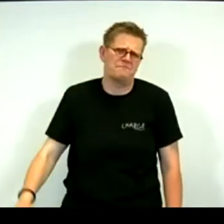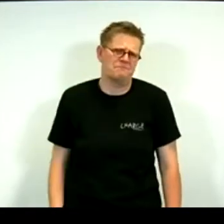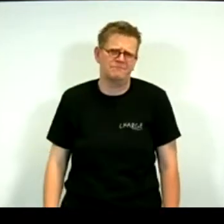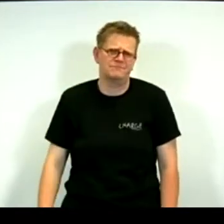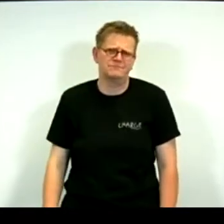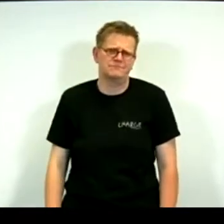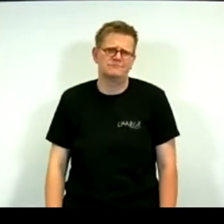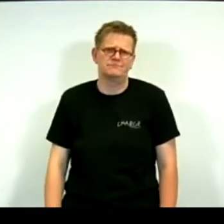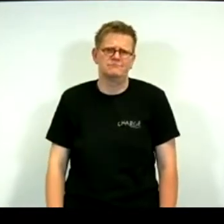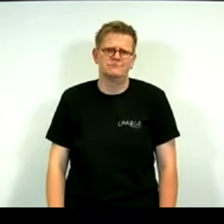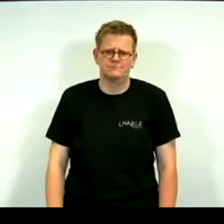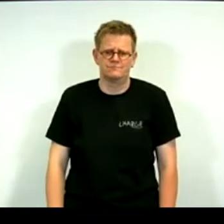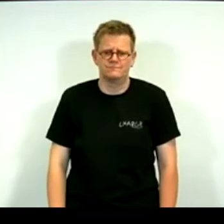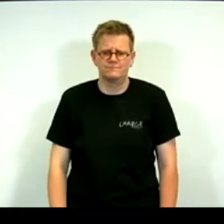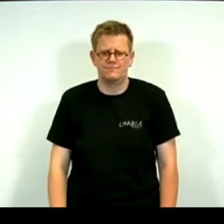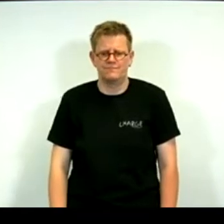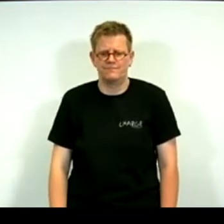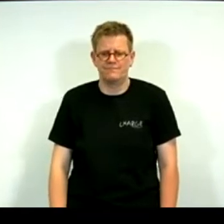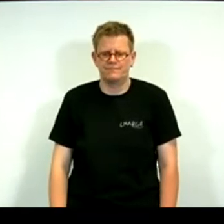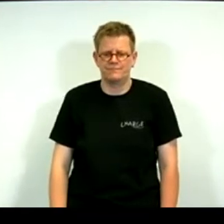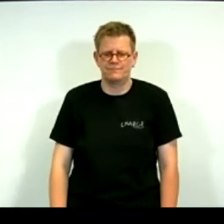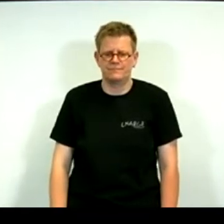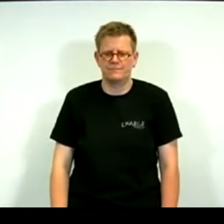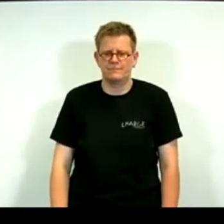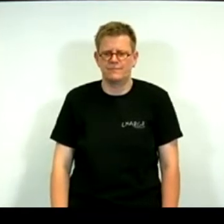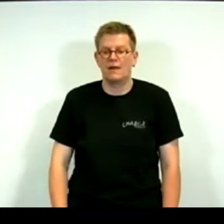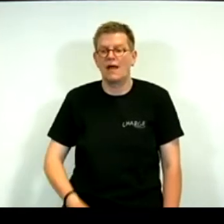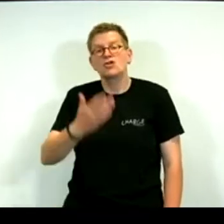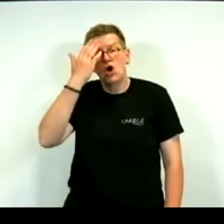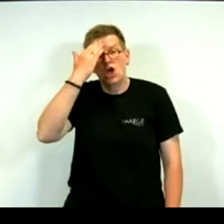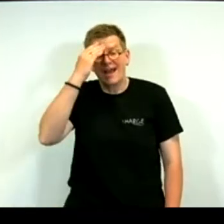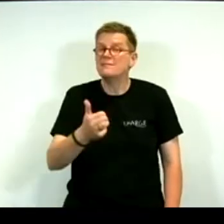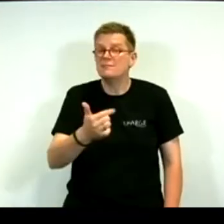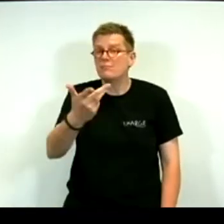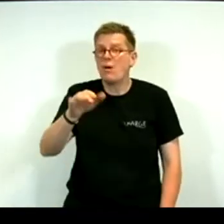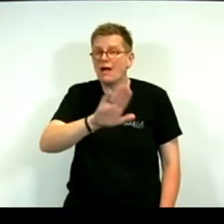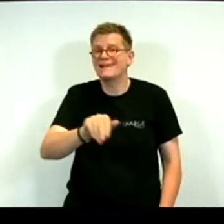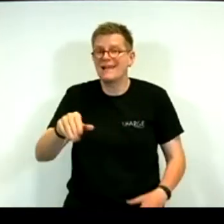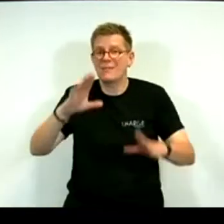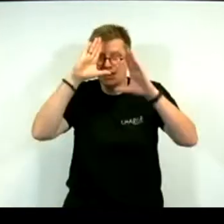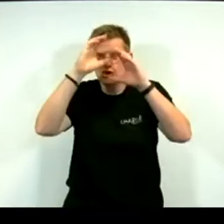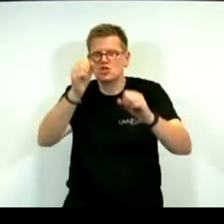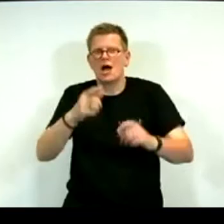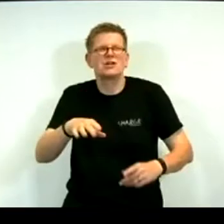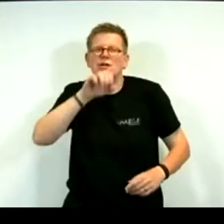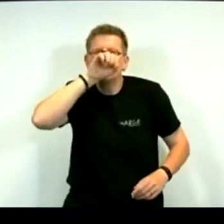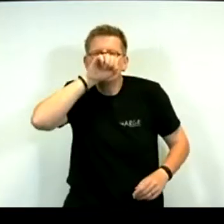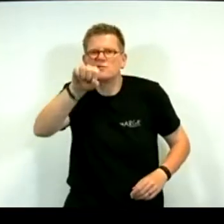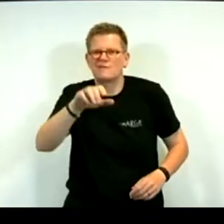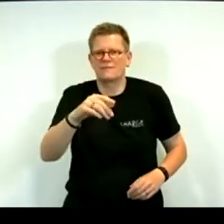I do know some children with charge who like to stare into very bright light, and that's obviously a bad